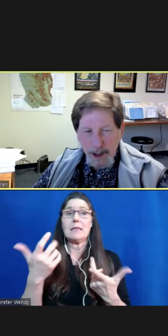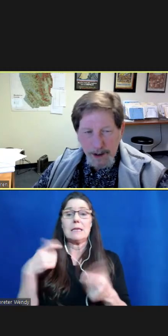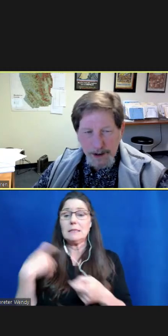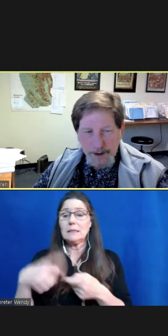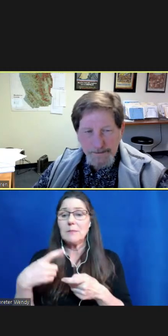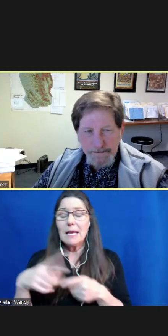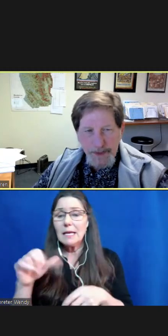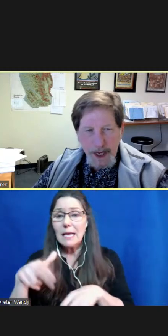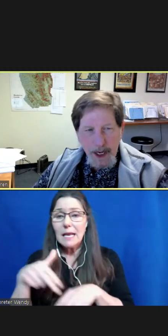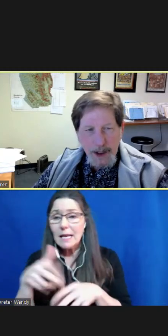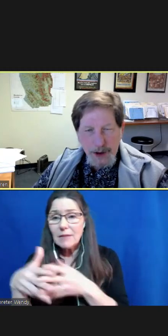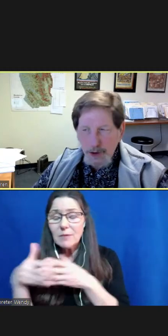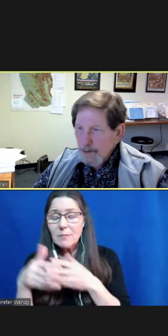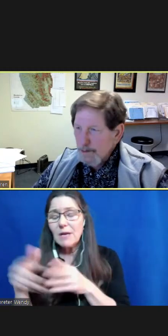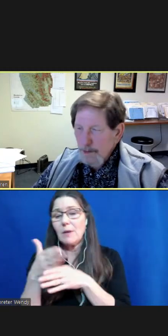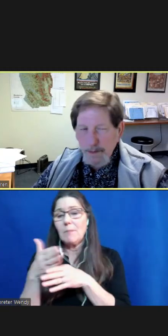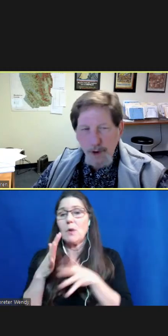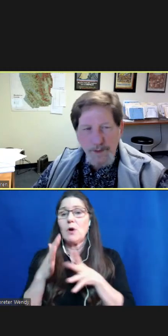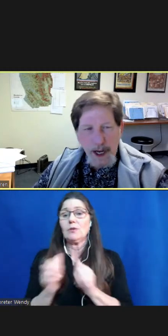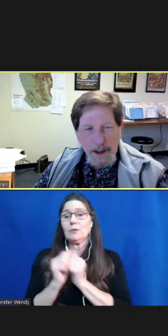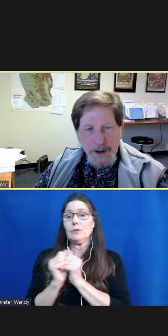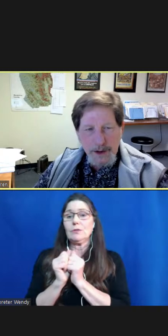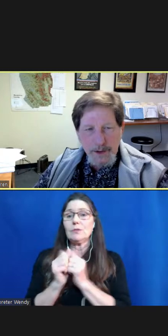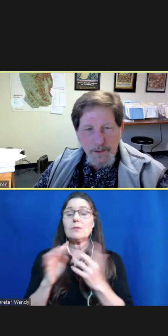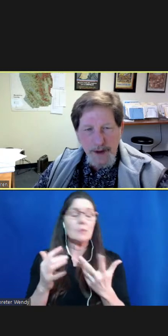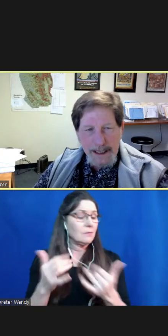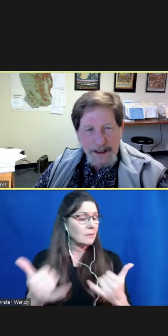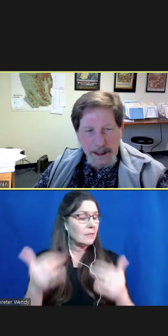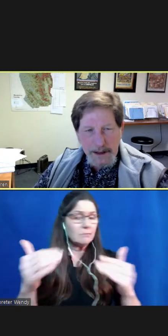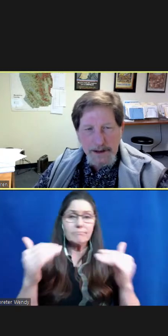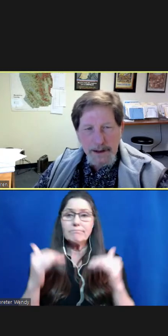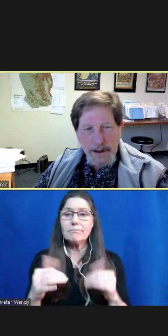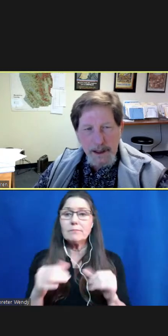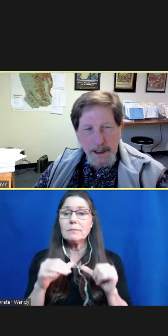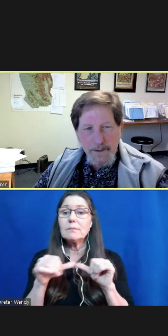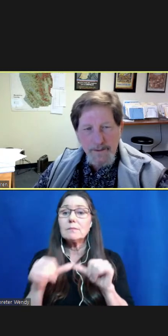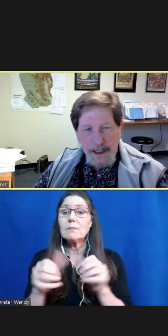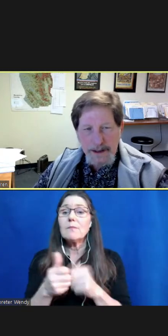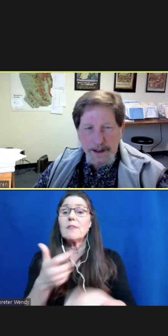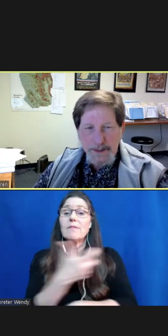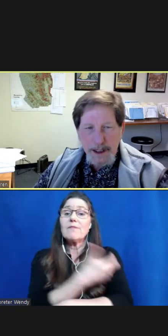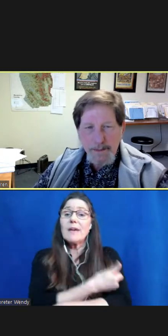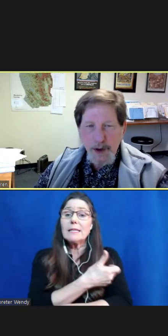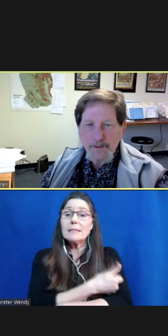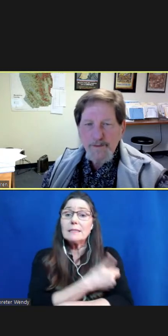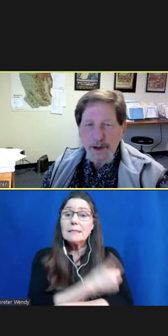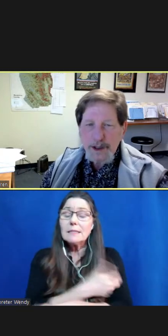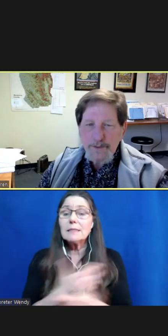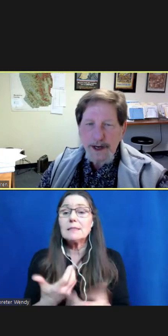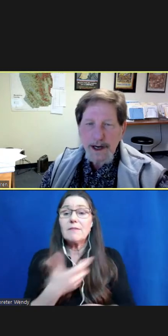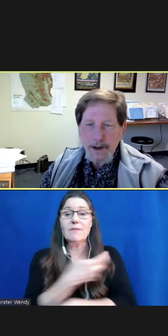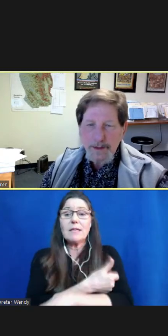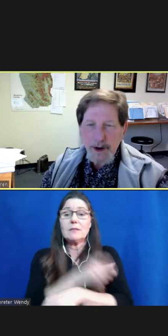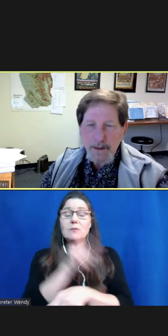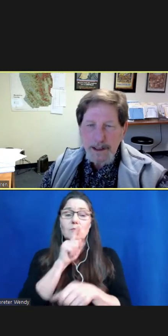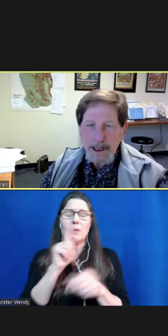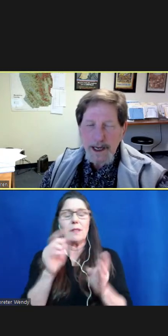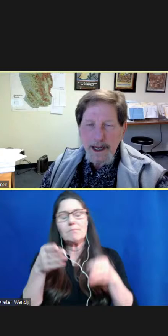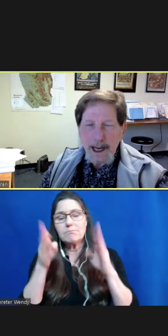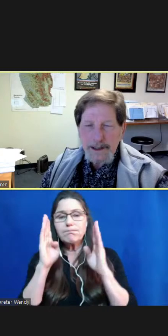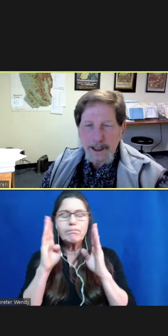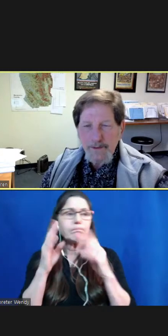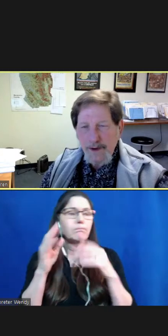American partners. So moving on to vaccines. Vaccines have been an important focus of our health